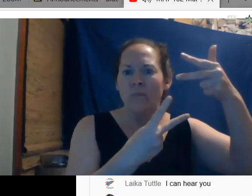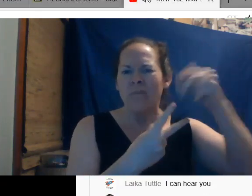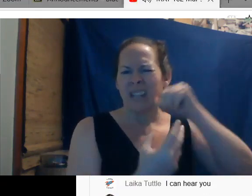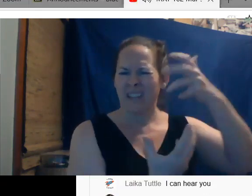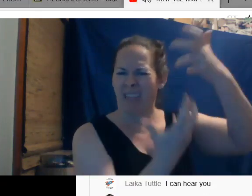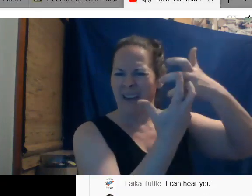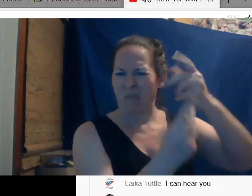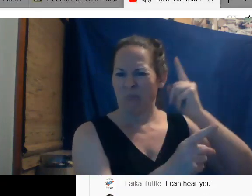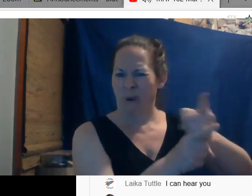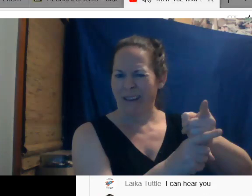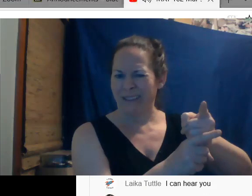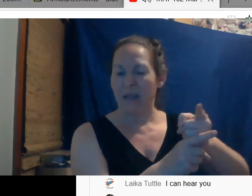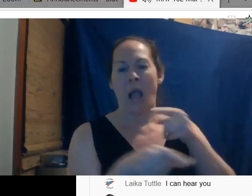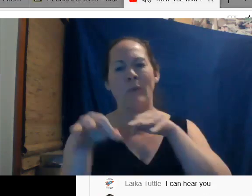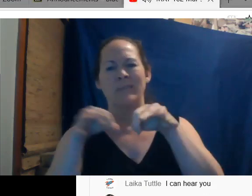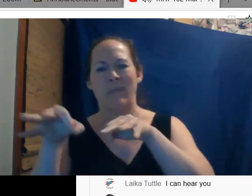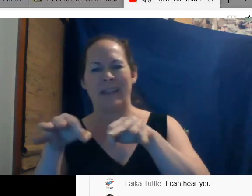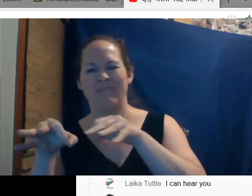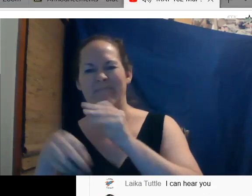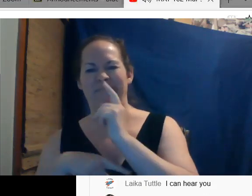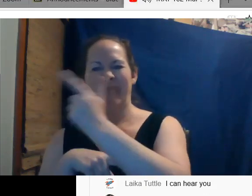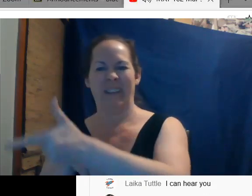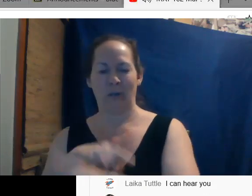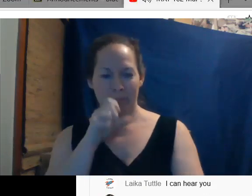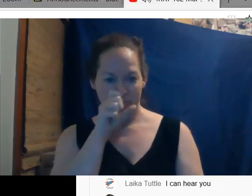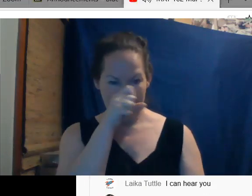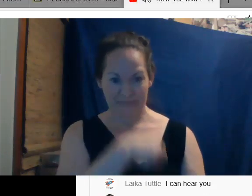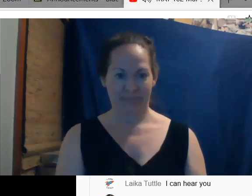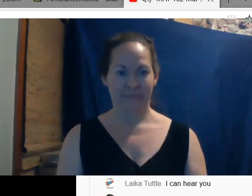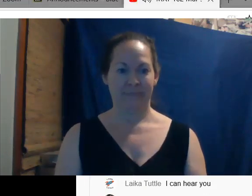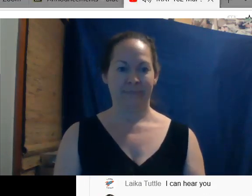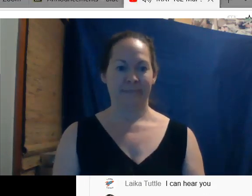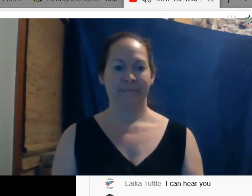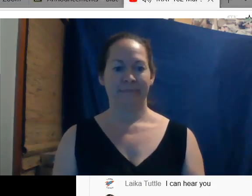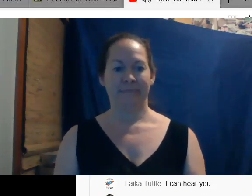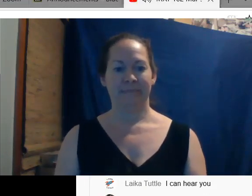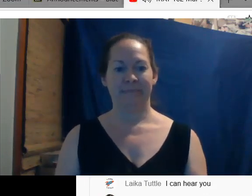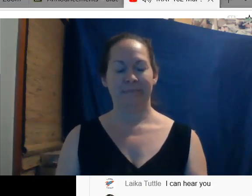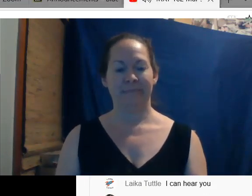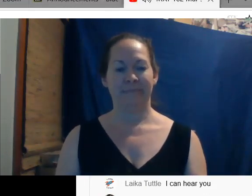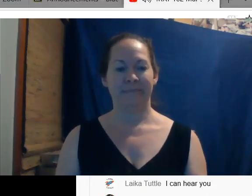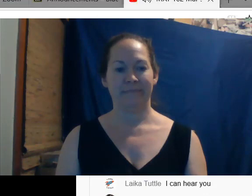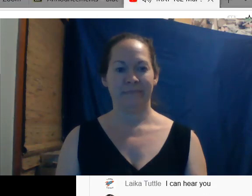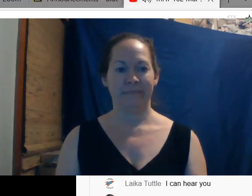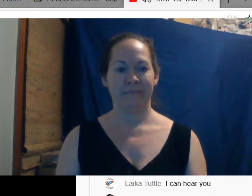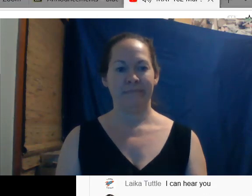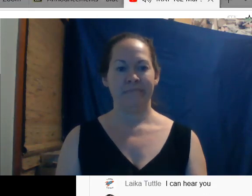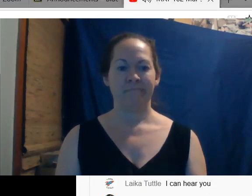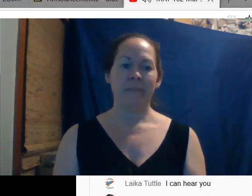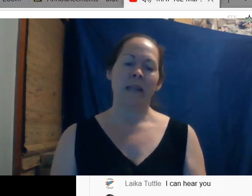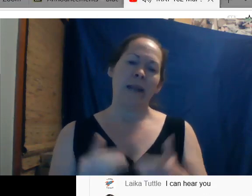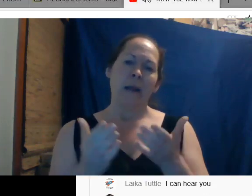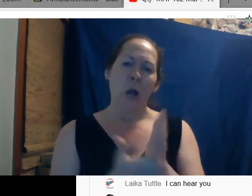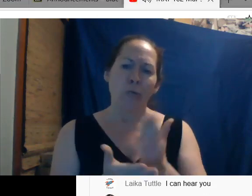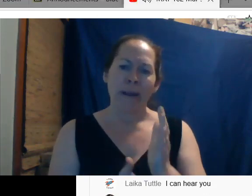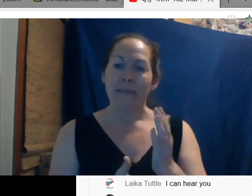that? And other different things to go through. So I'll plug that all up. All right.